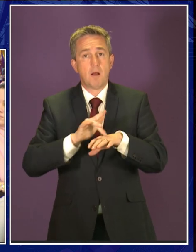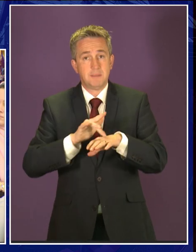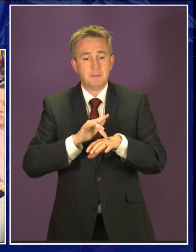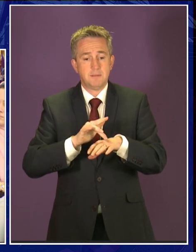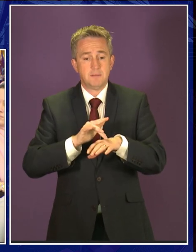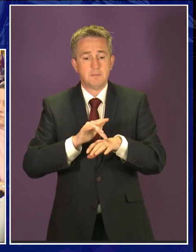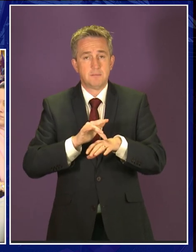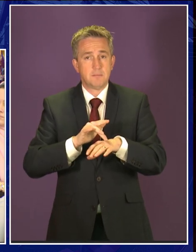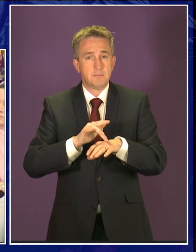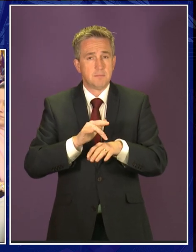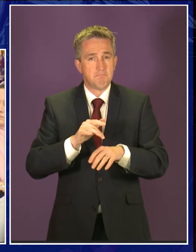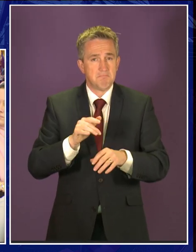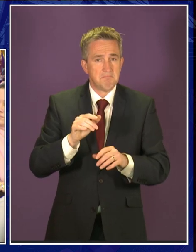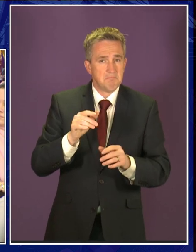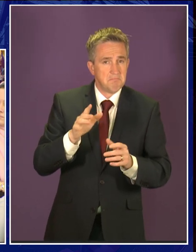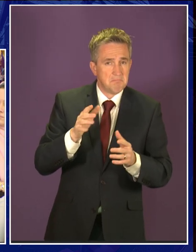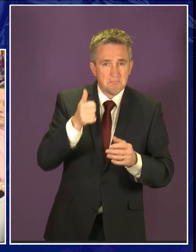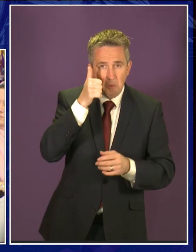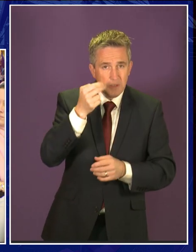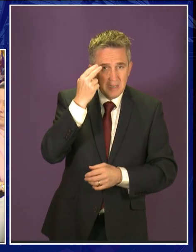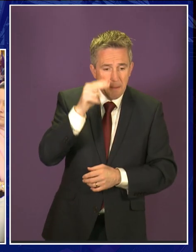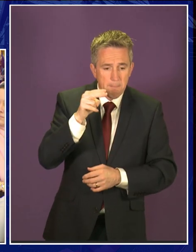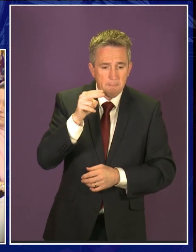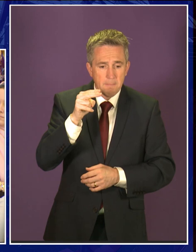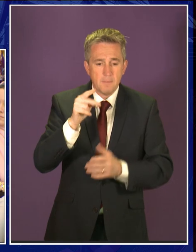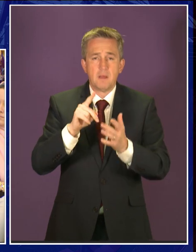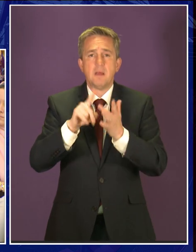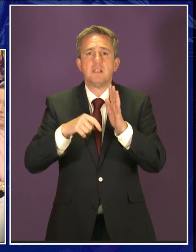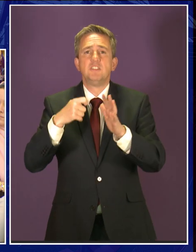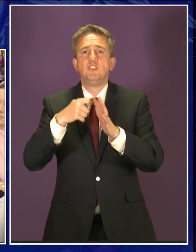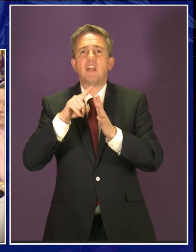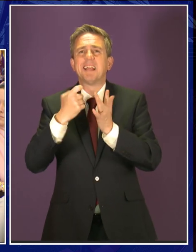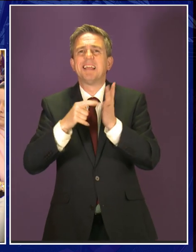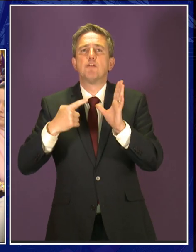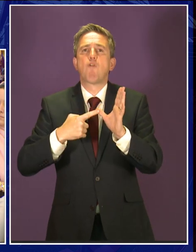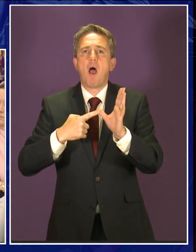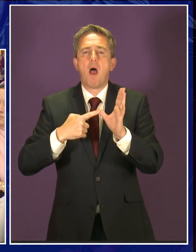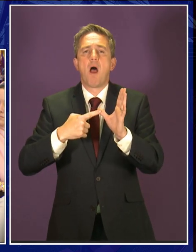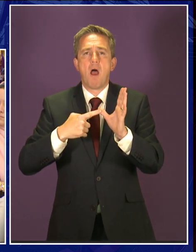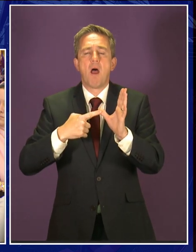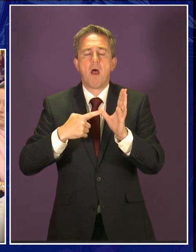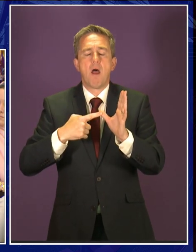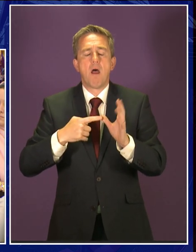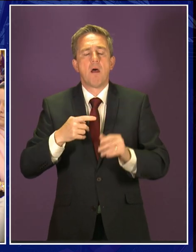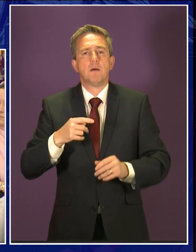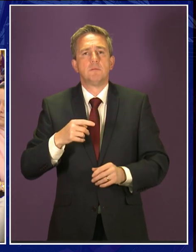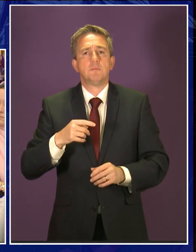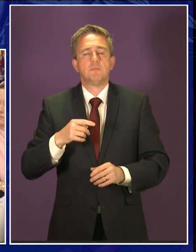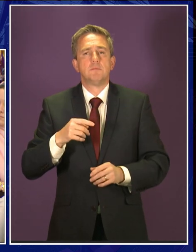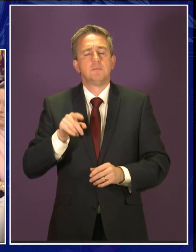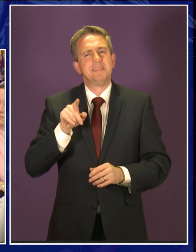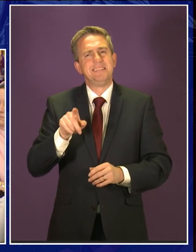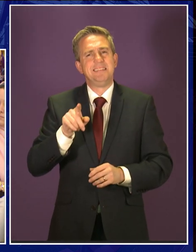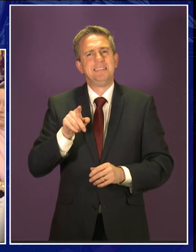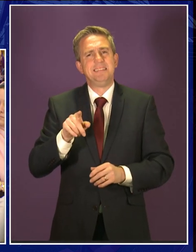Not sure if you probably remember his name, or probably know his name, but his name is Jack Cure. He spent a few years in prison